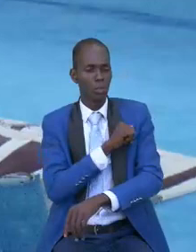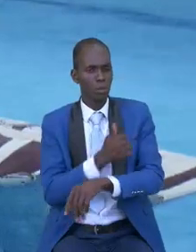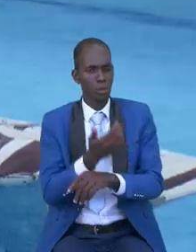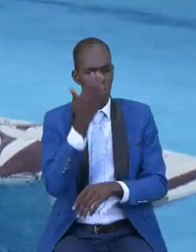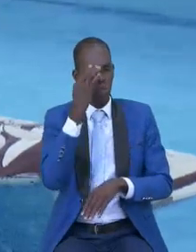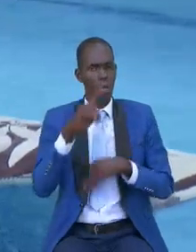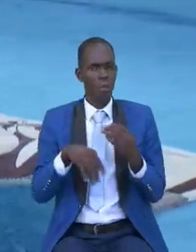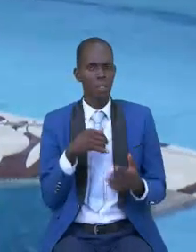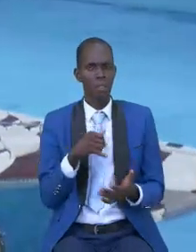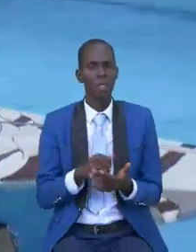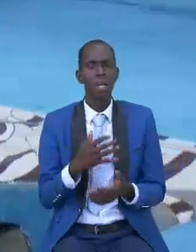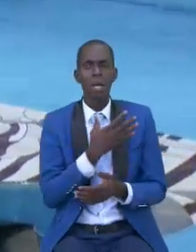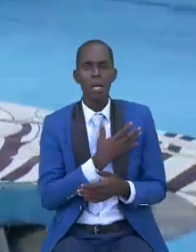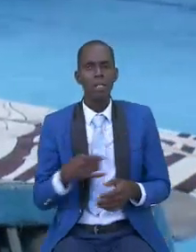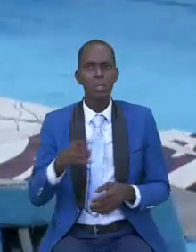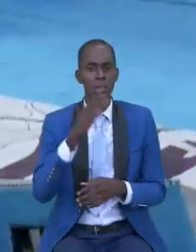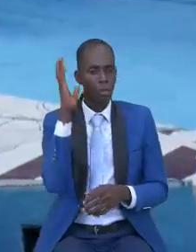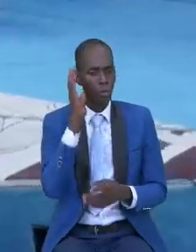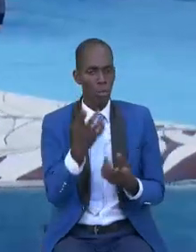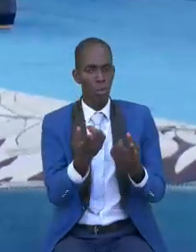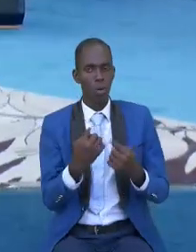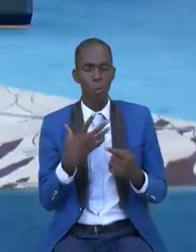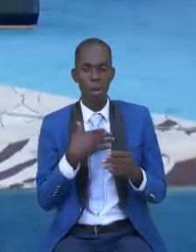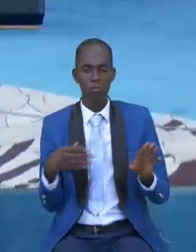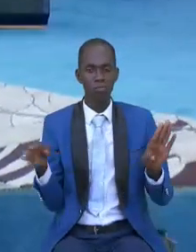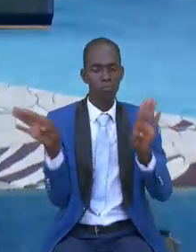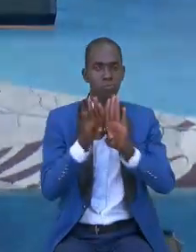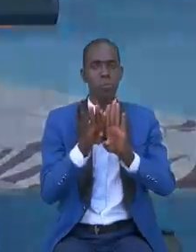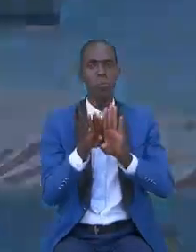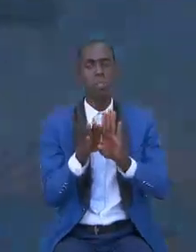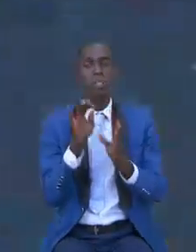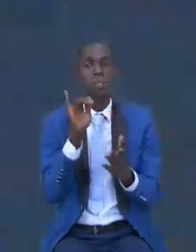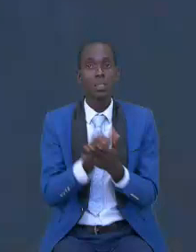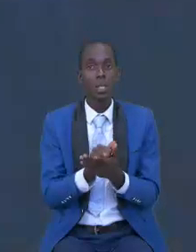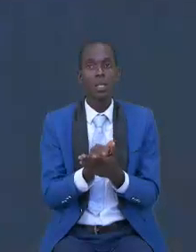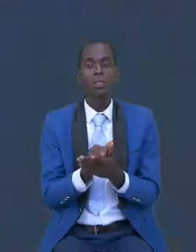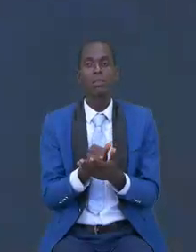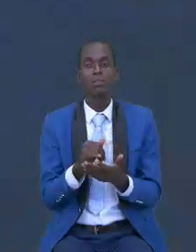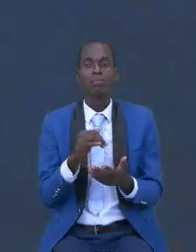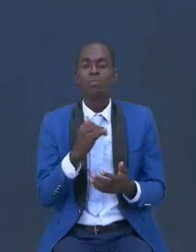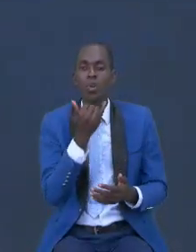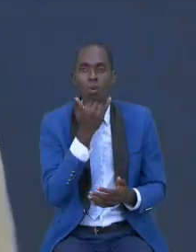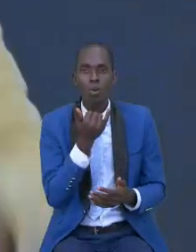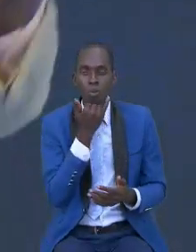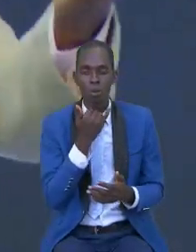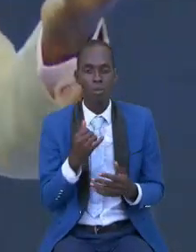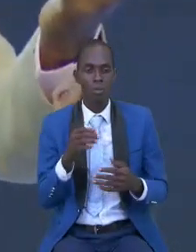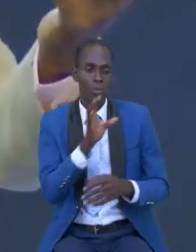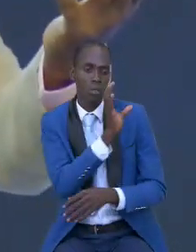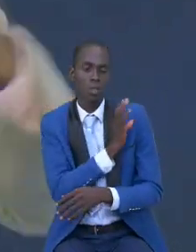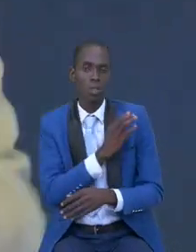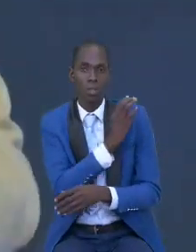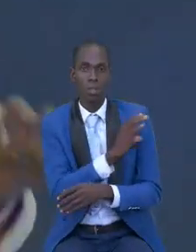about it. They will come and close down that illegal clinic.